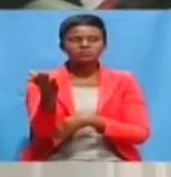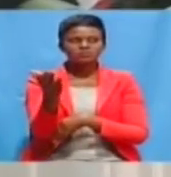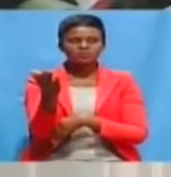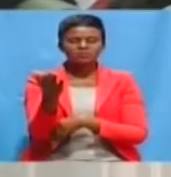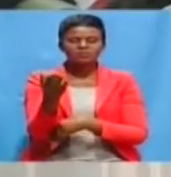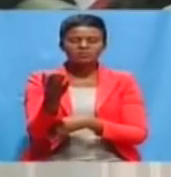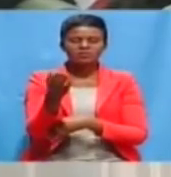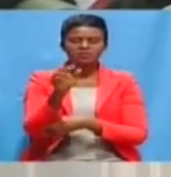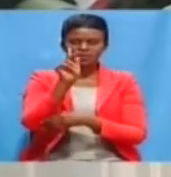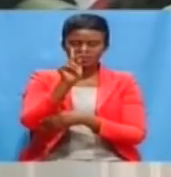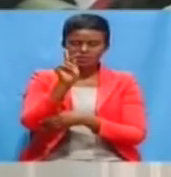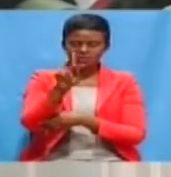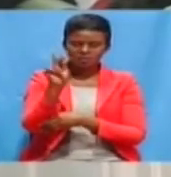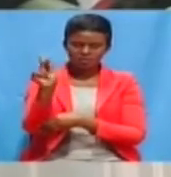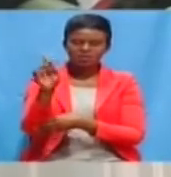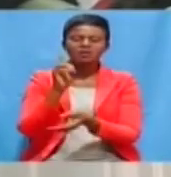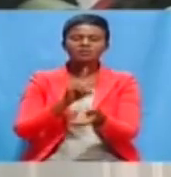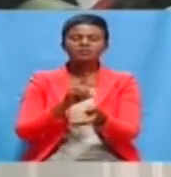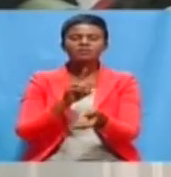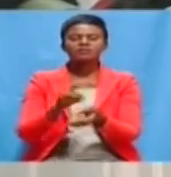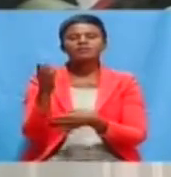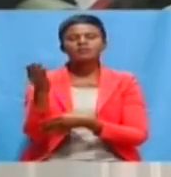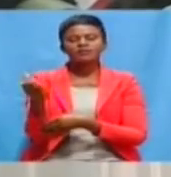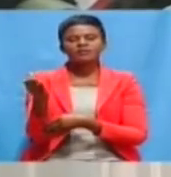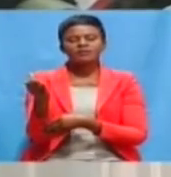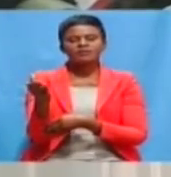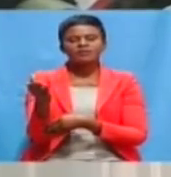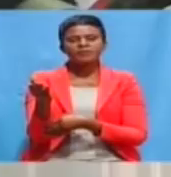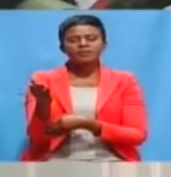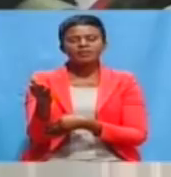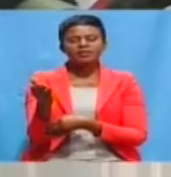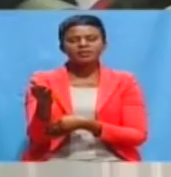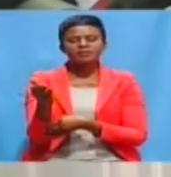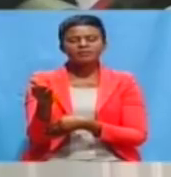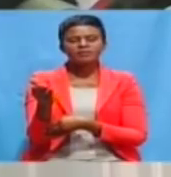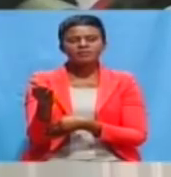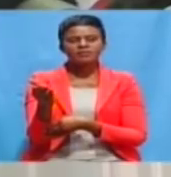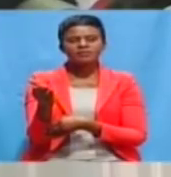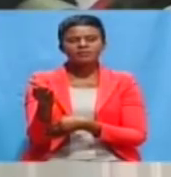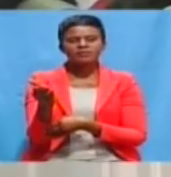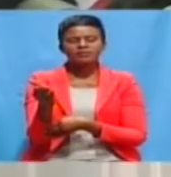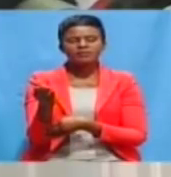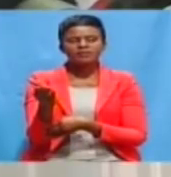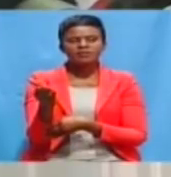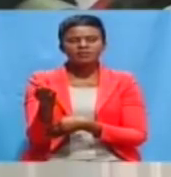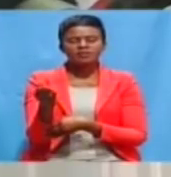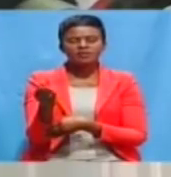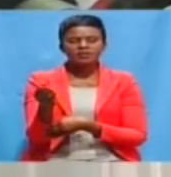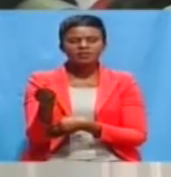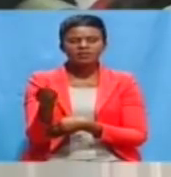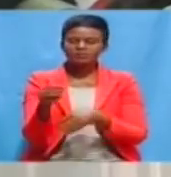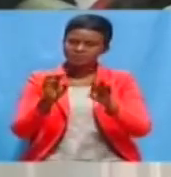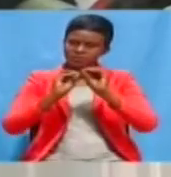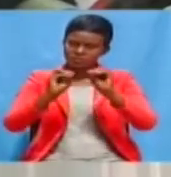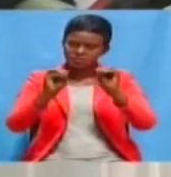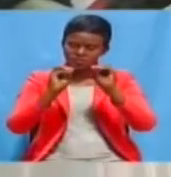Dr. Kaunda also followed the saying, "Blessed are the peacemakers," which is the